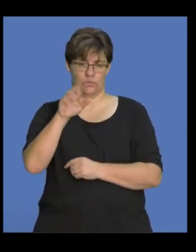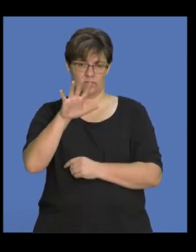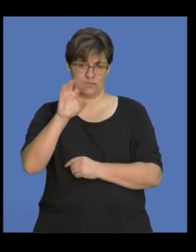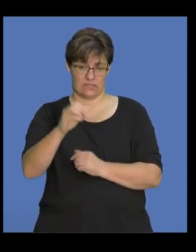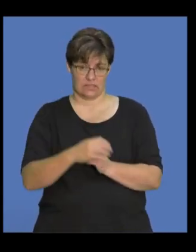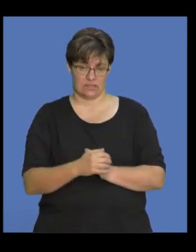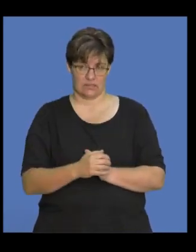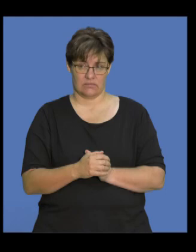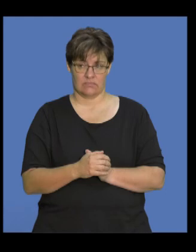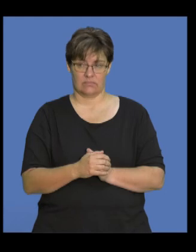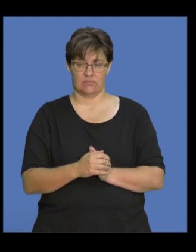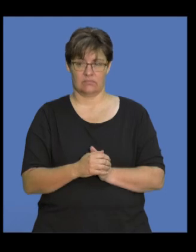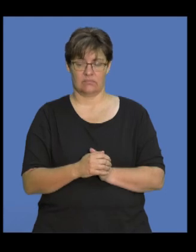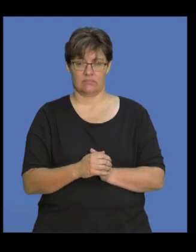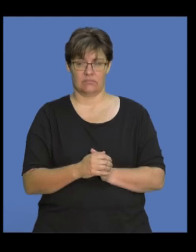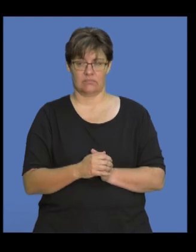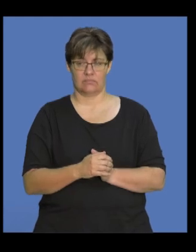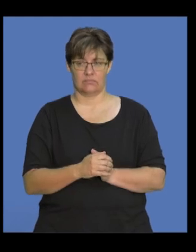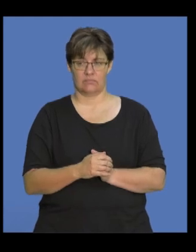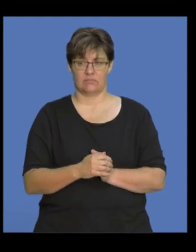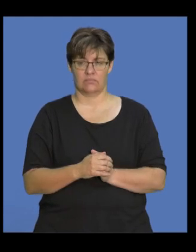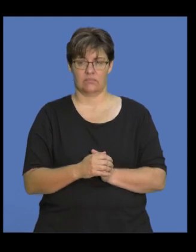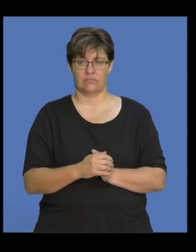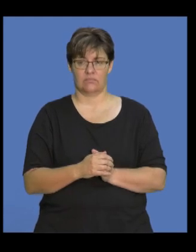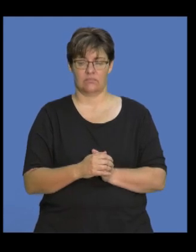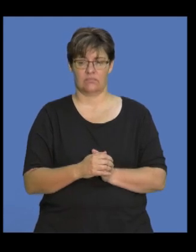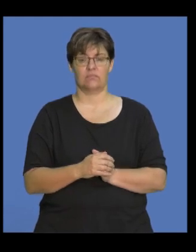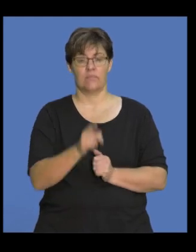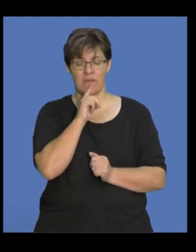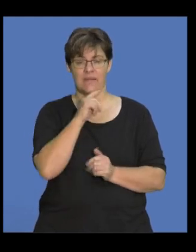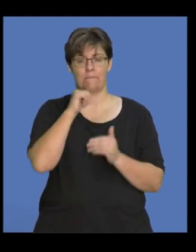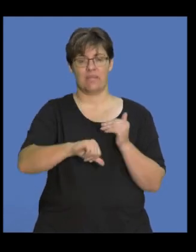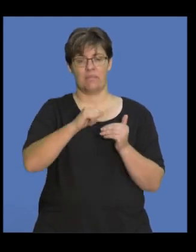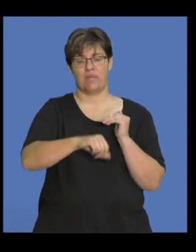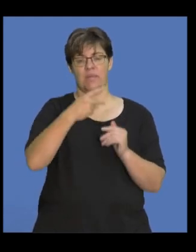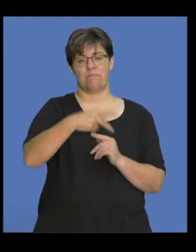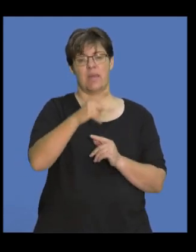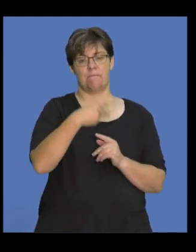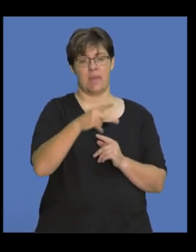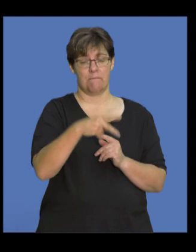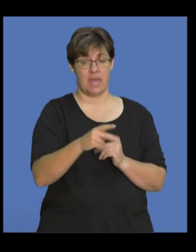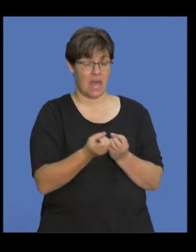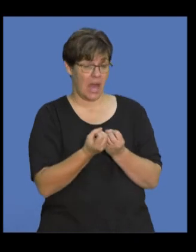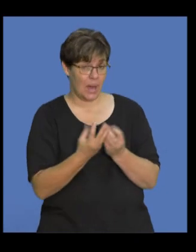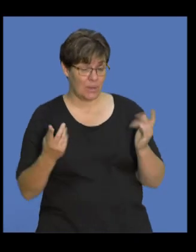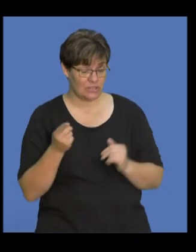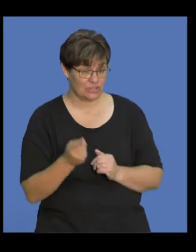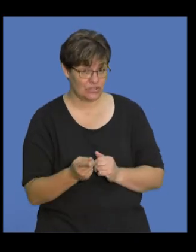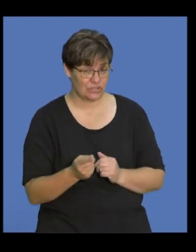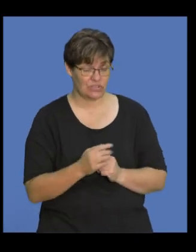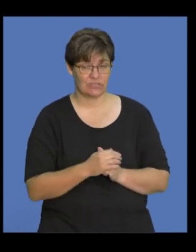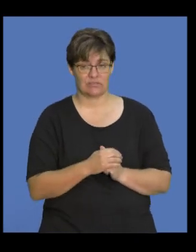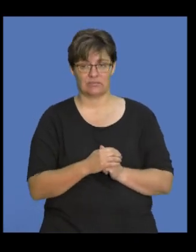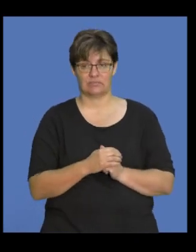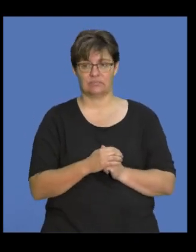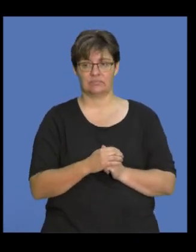112 and 50 cents. And that's what Sipho will be paying each and every month to